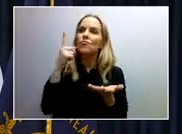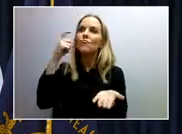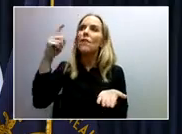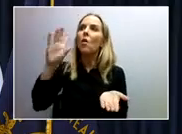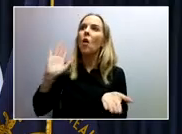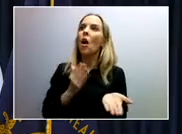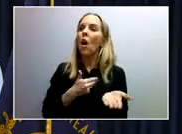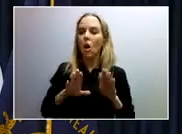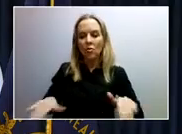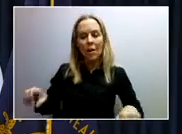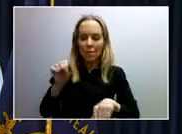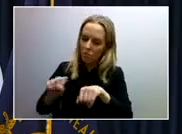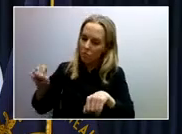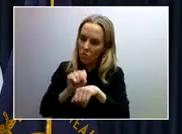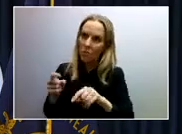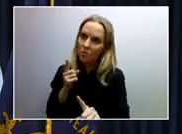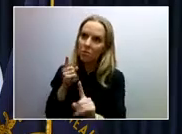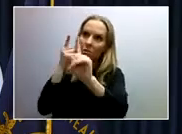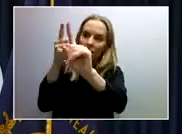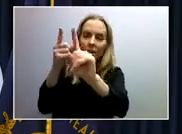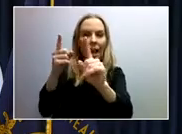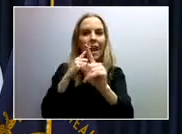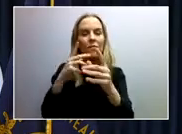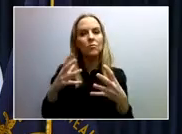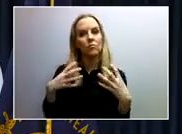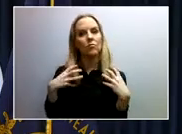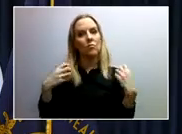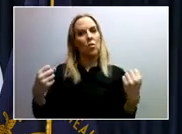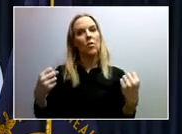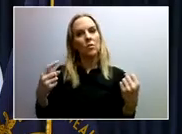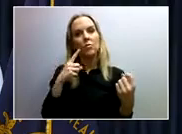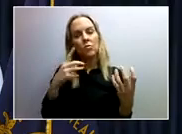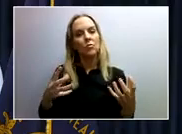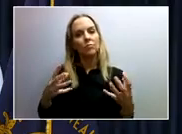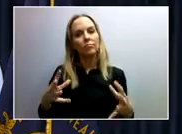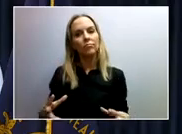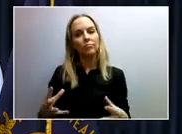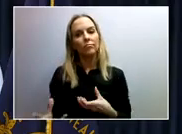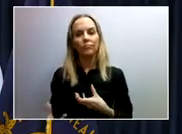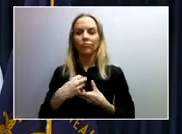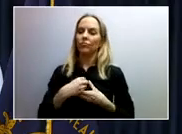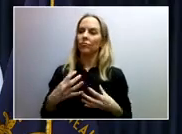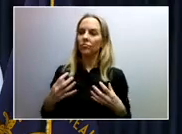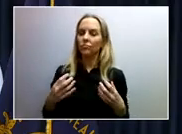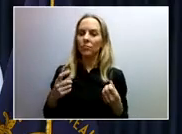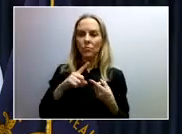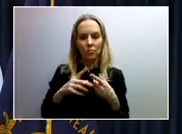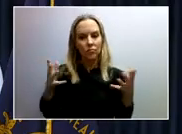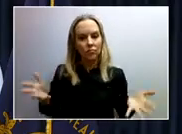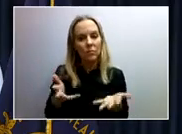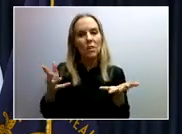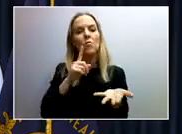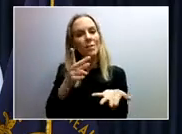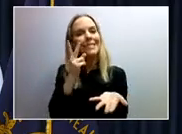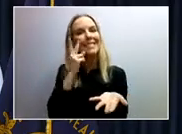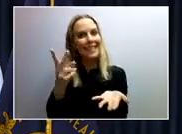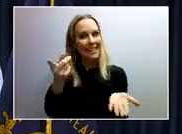it, and we got to have the courage to embrace it. So you'll see next